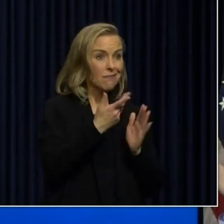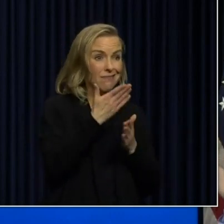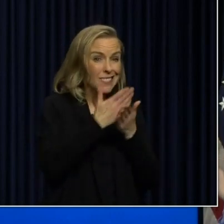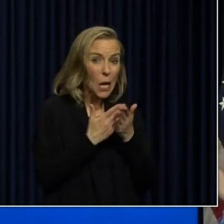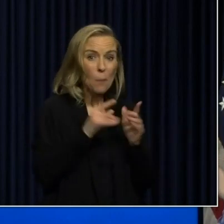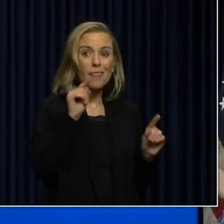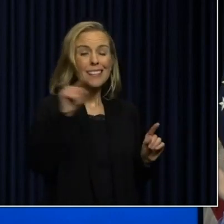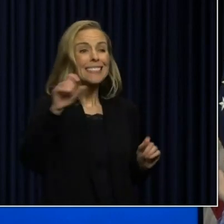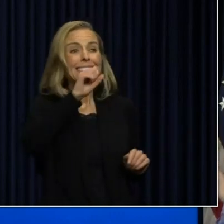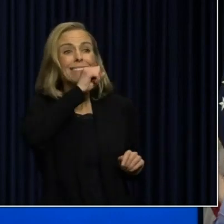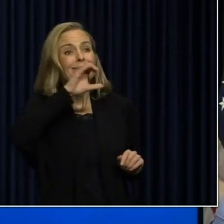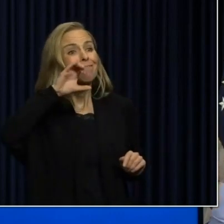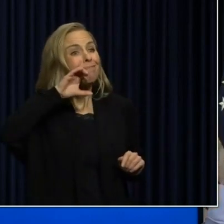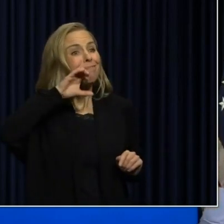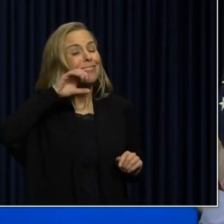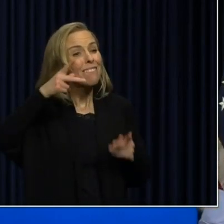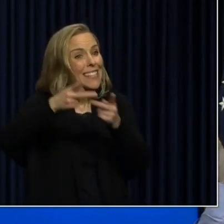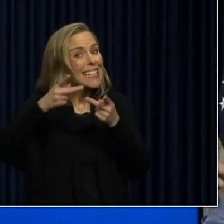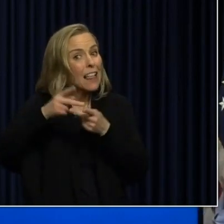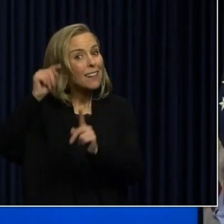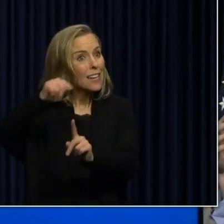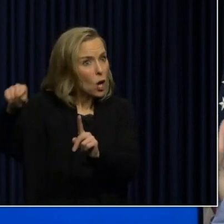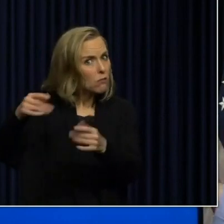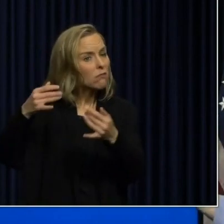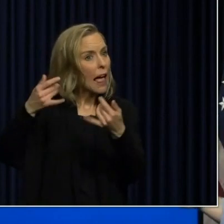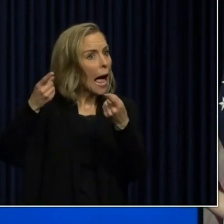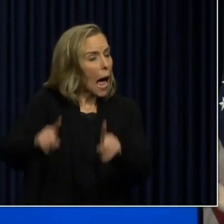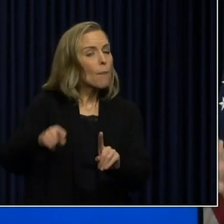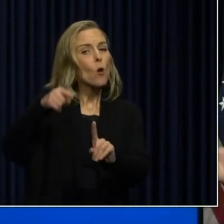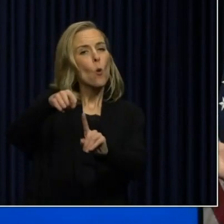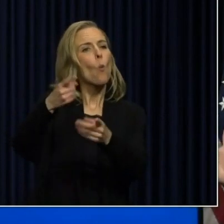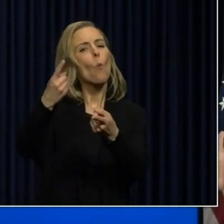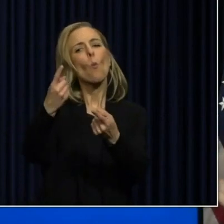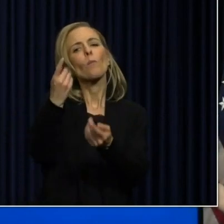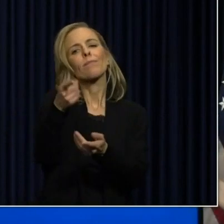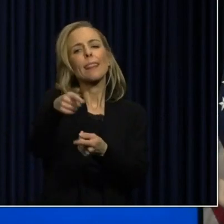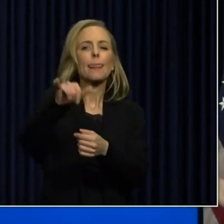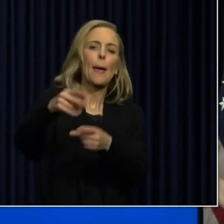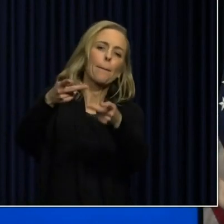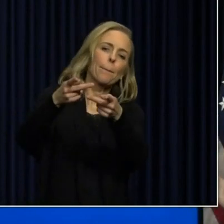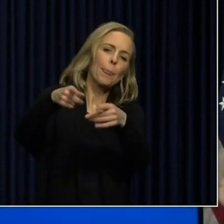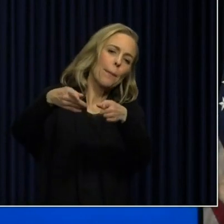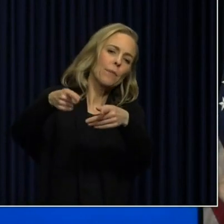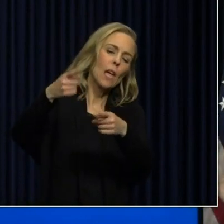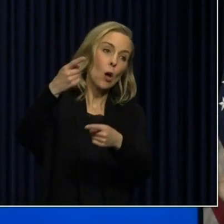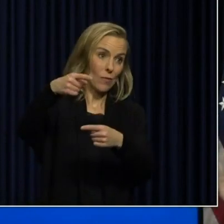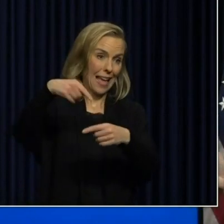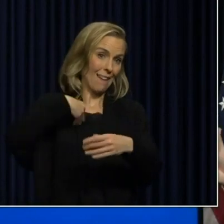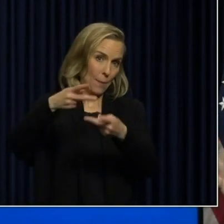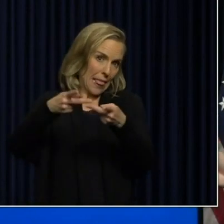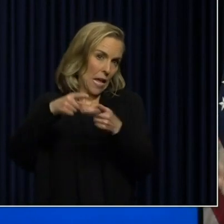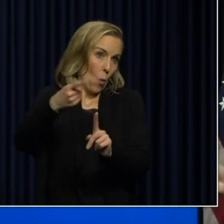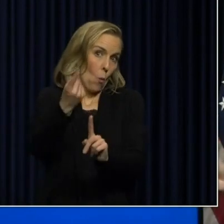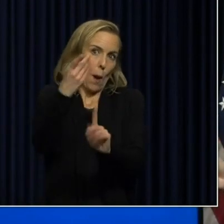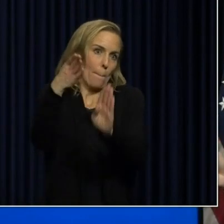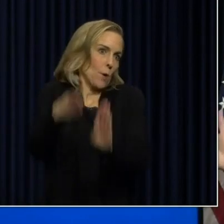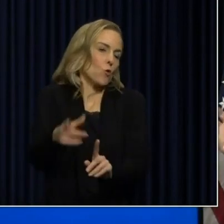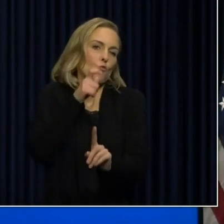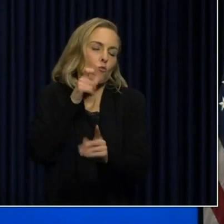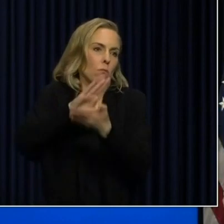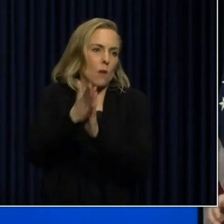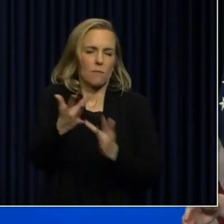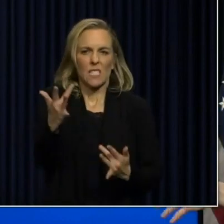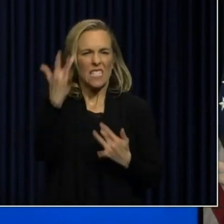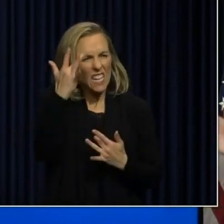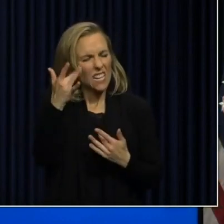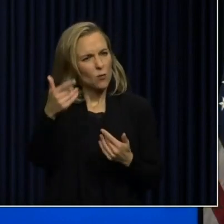living facilities. So what's happened on some of these is you'll get one person who is sick or showing symptoms, and if you have the resources,